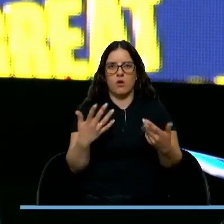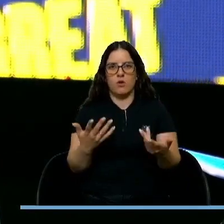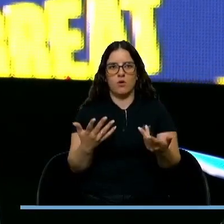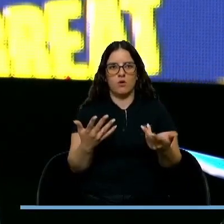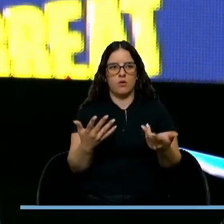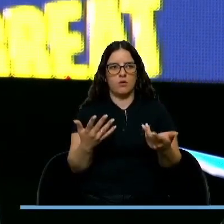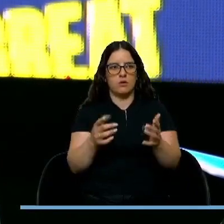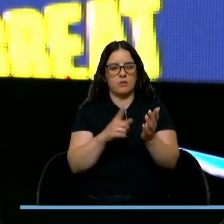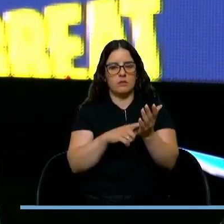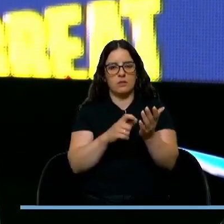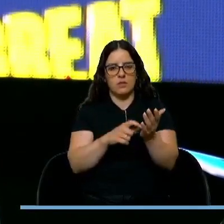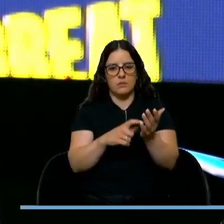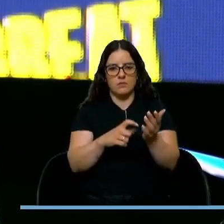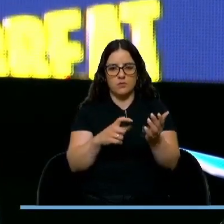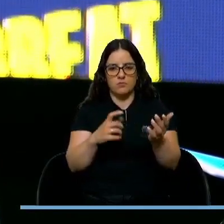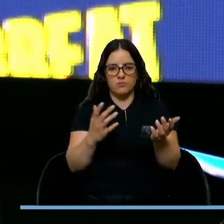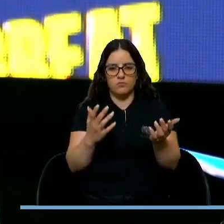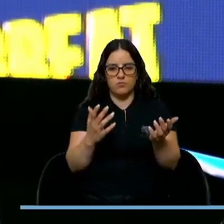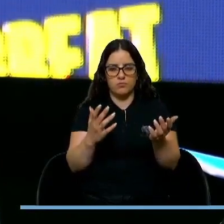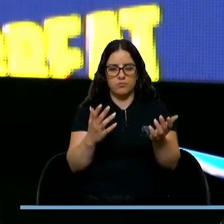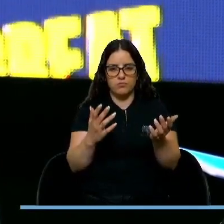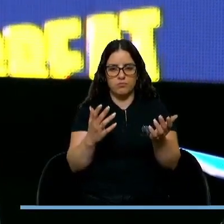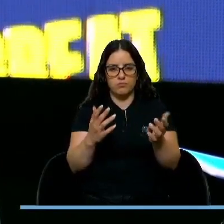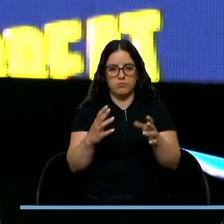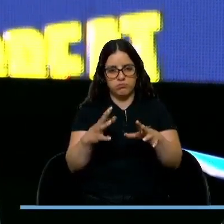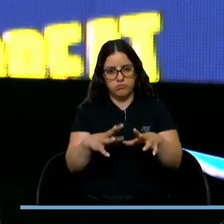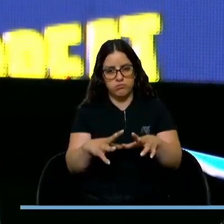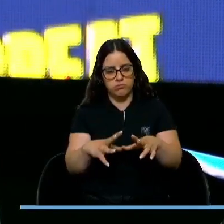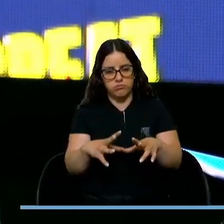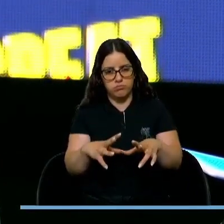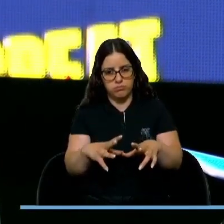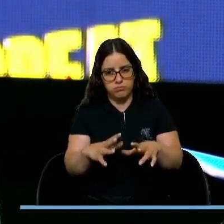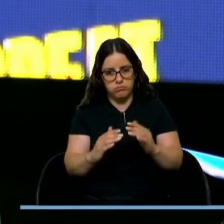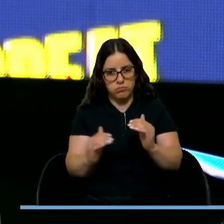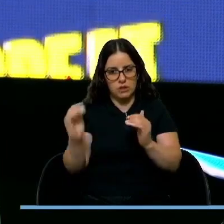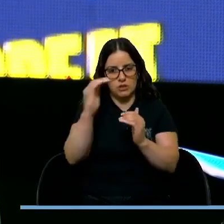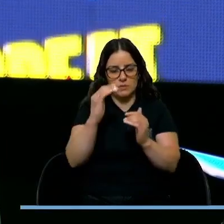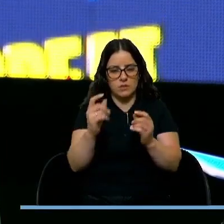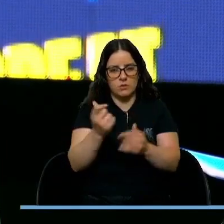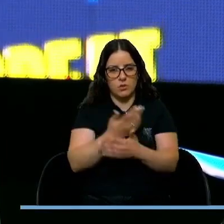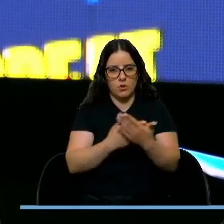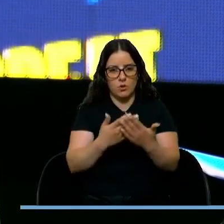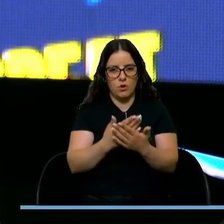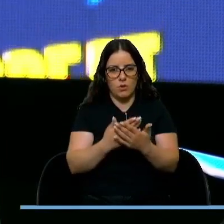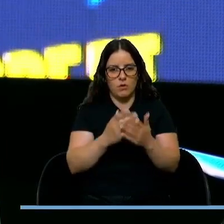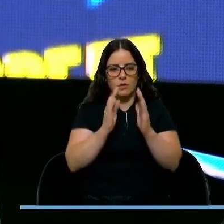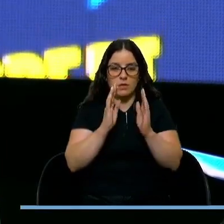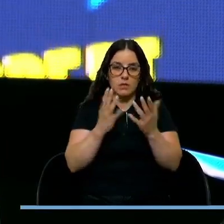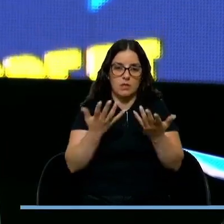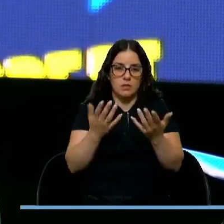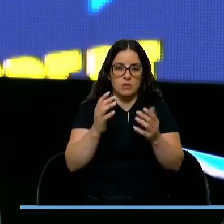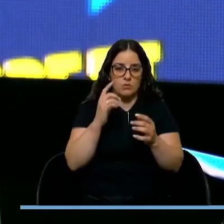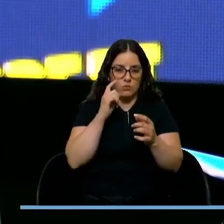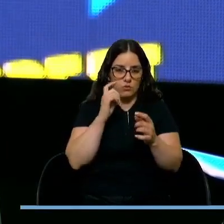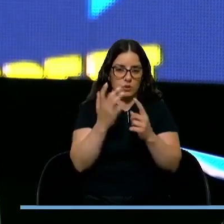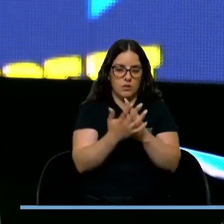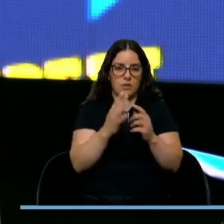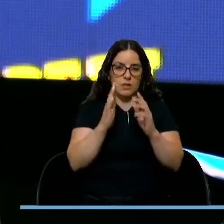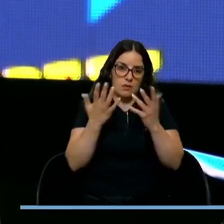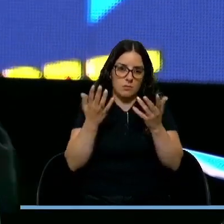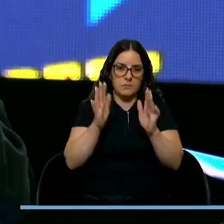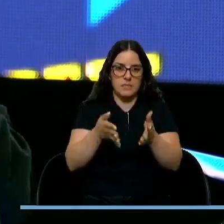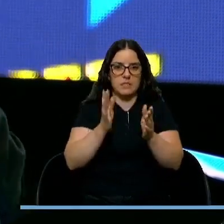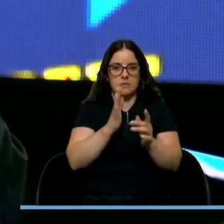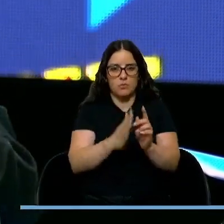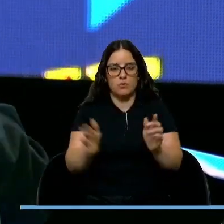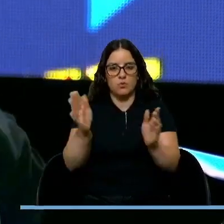And we are now in a moment in time where we need to relaunch sustainable economic growth, and we